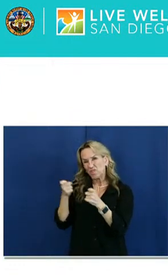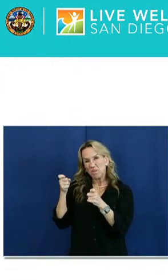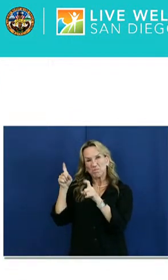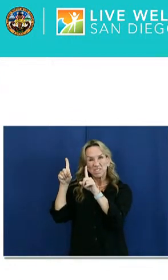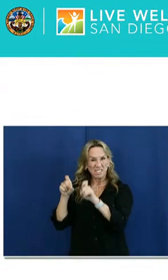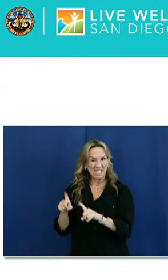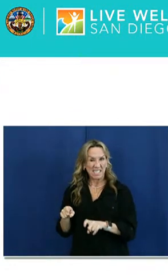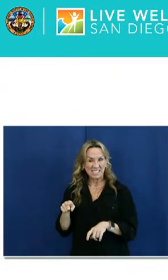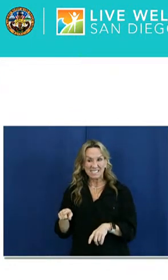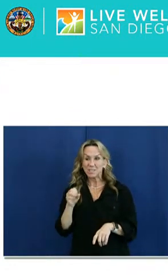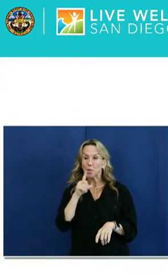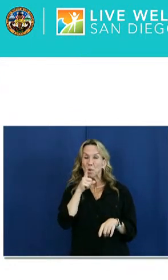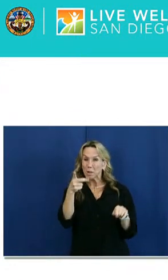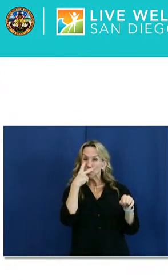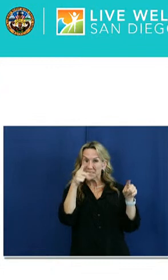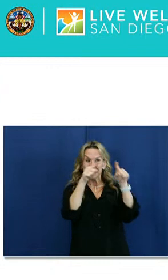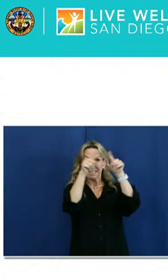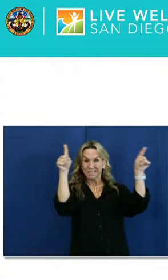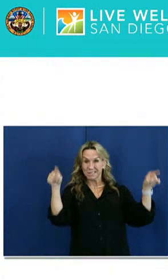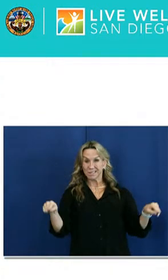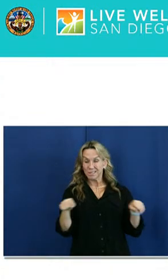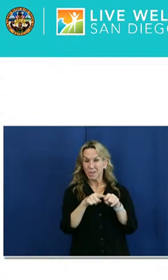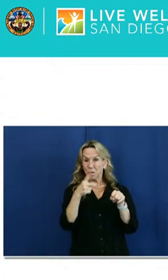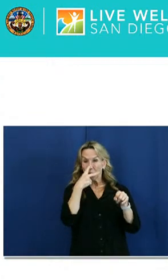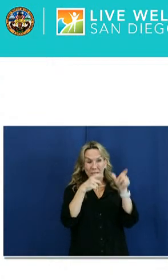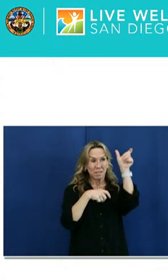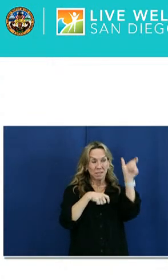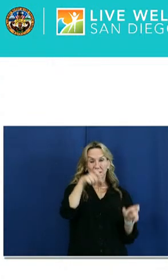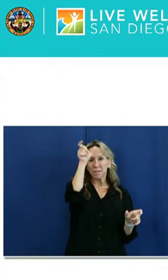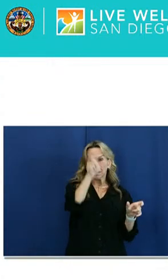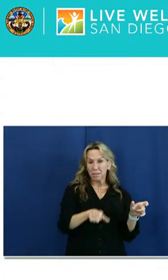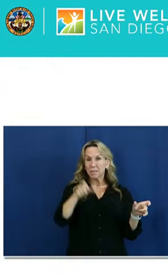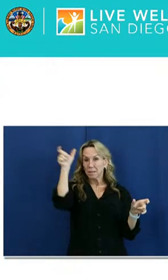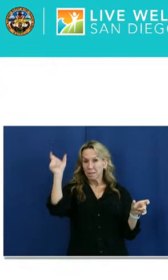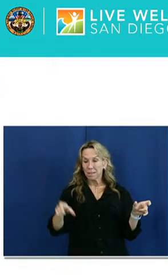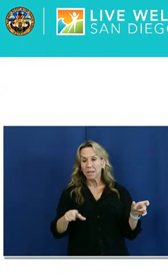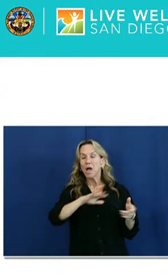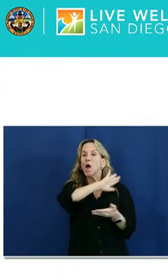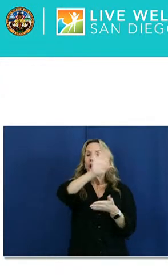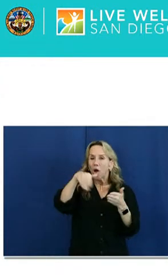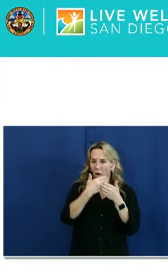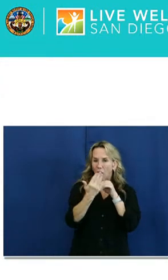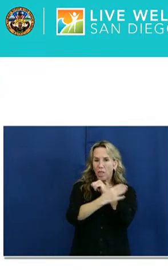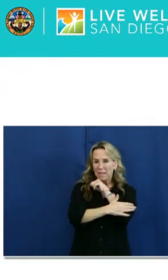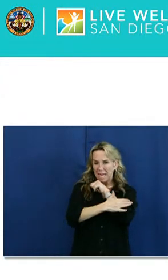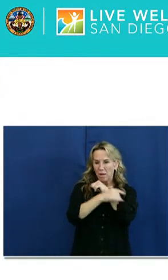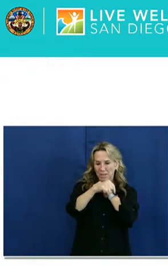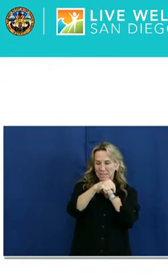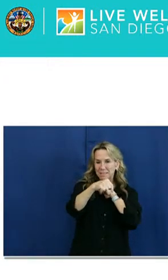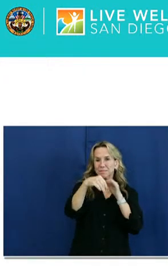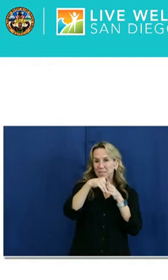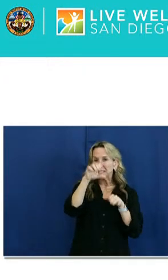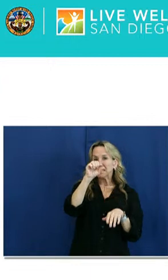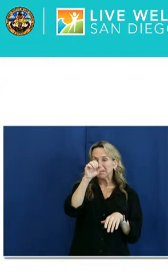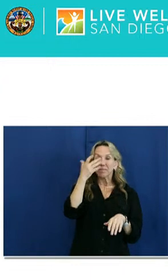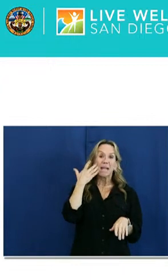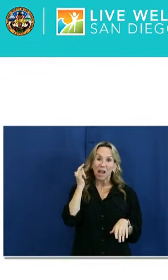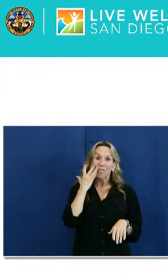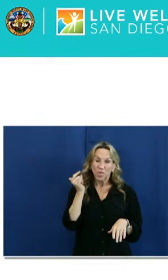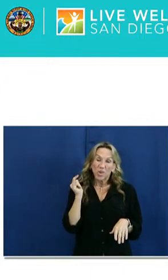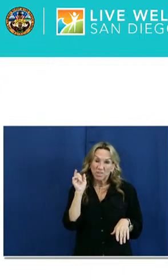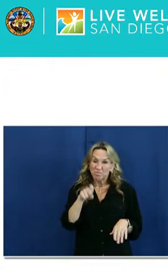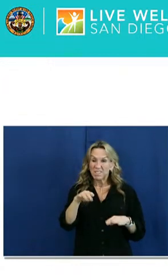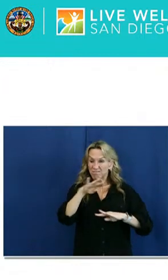framework lays out the metrics and thresholds that each county in the state of California must meet in order to open more